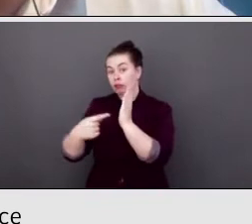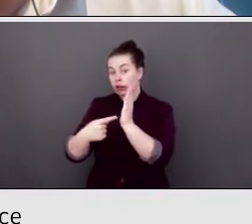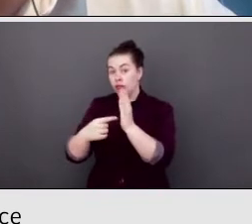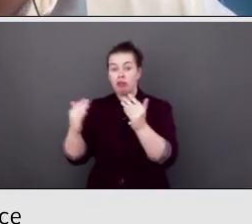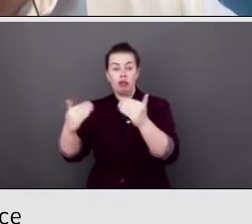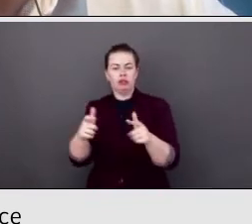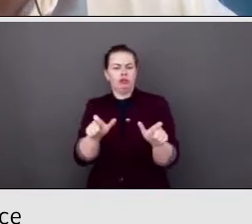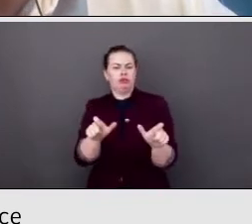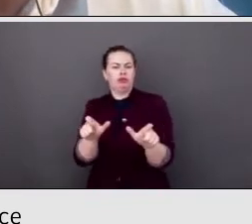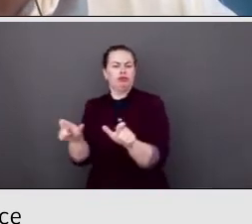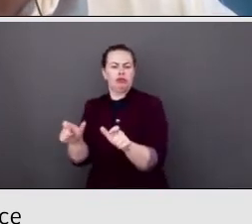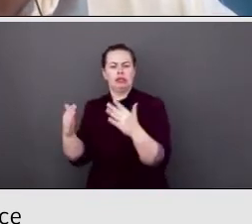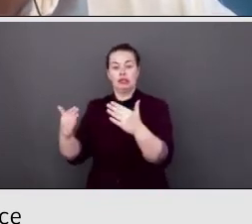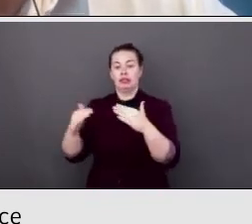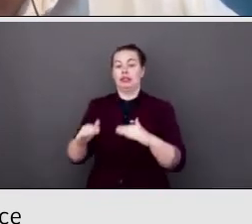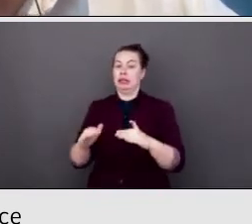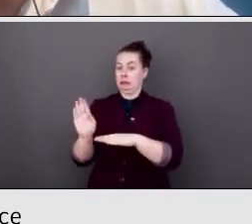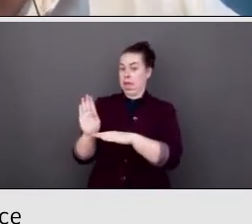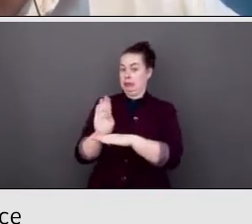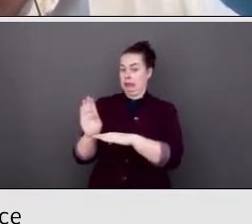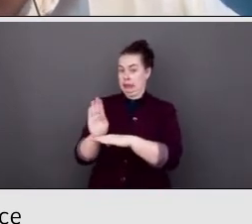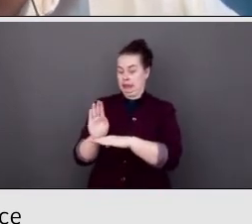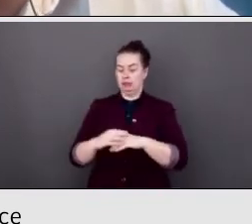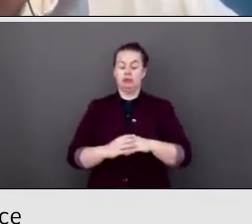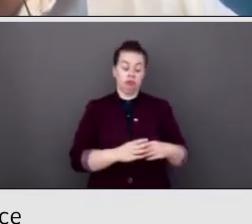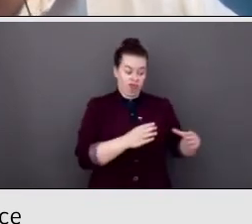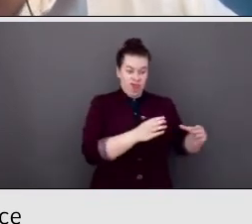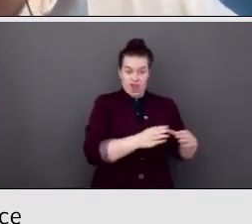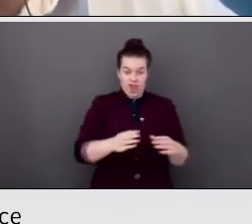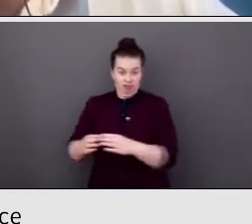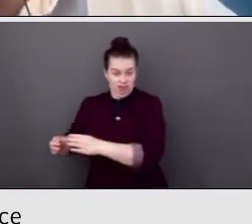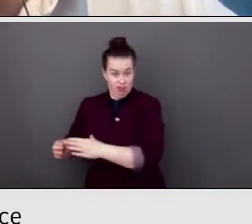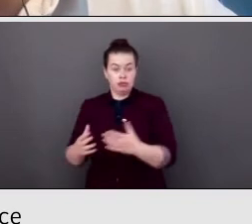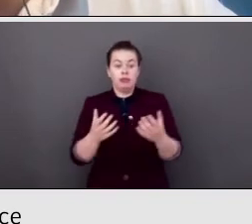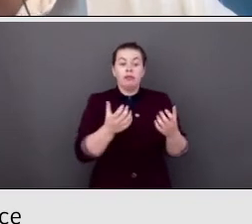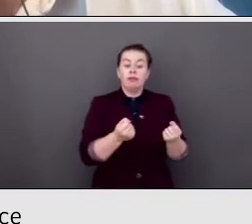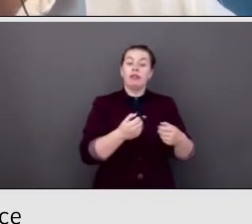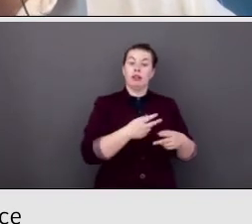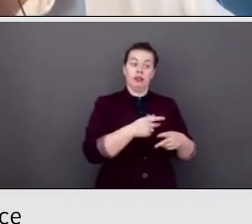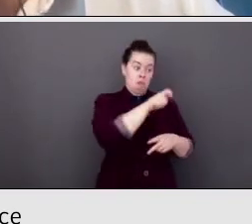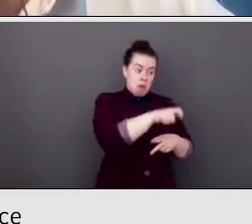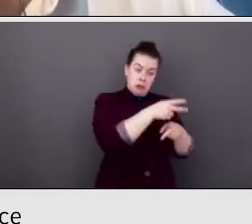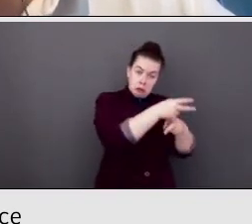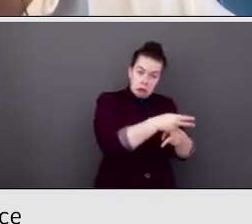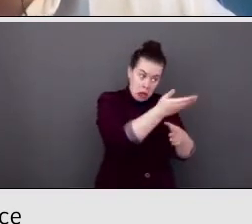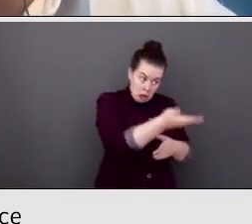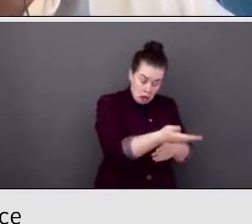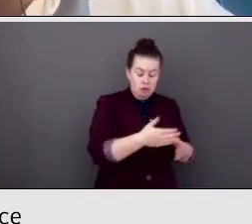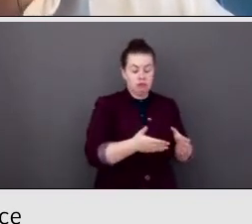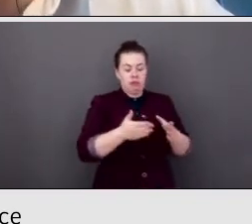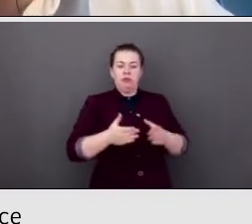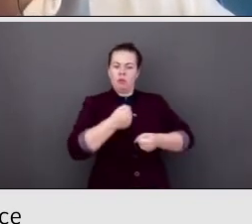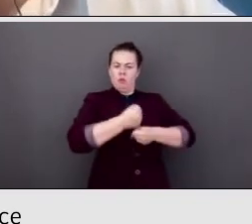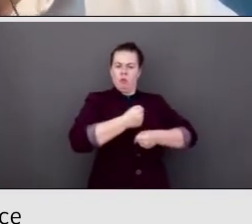business. While concerning the actors, we have the care receivers, the caregiver, a formal caregiver. We have also the